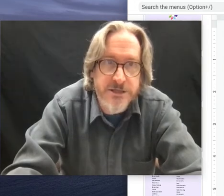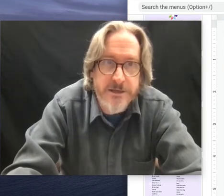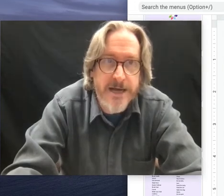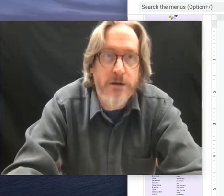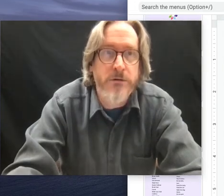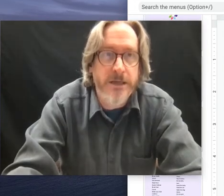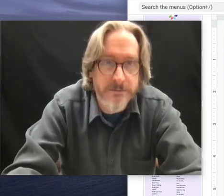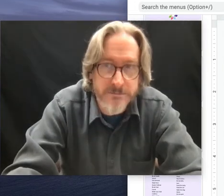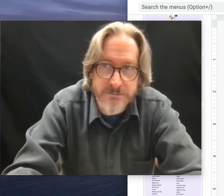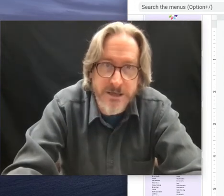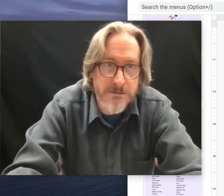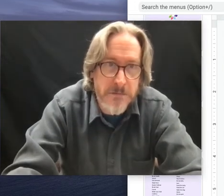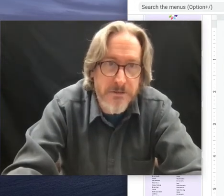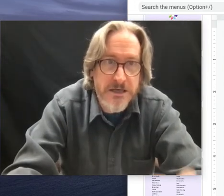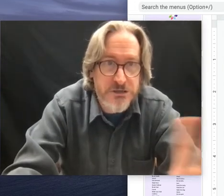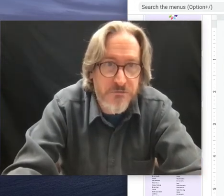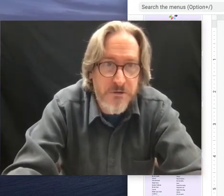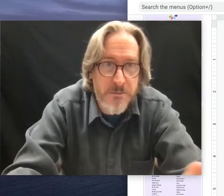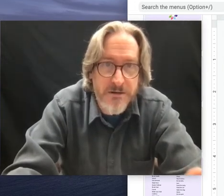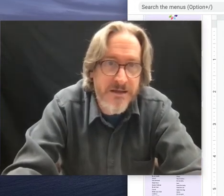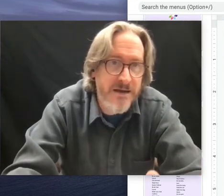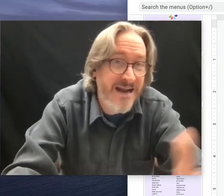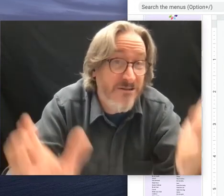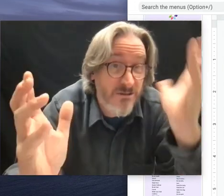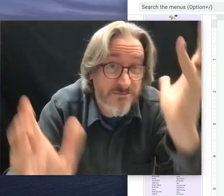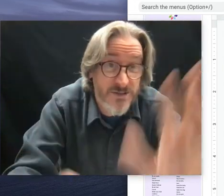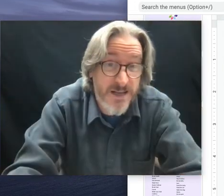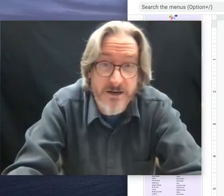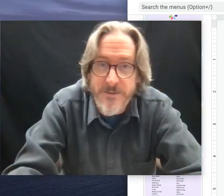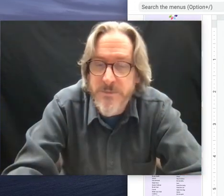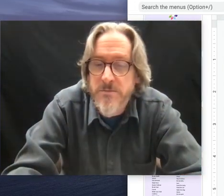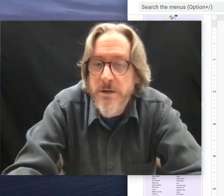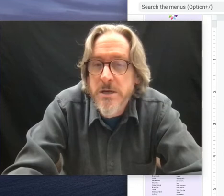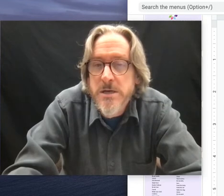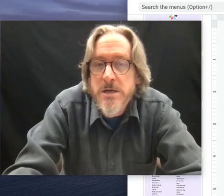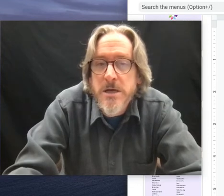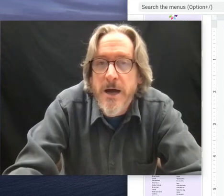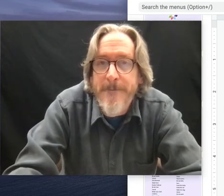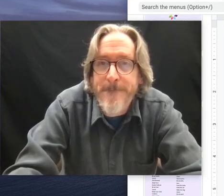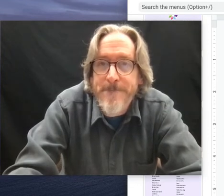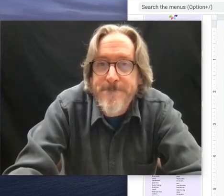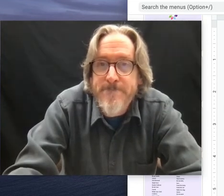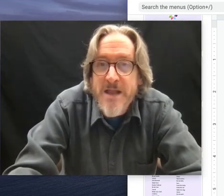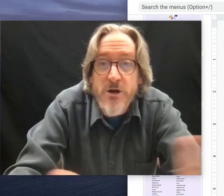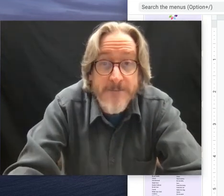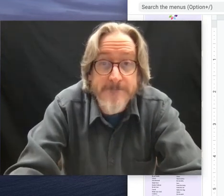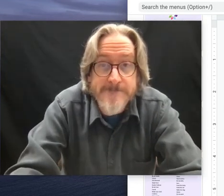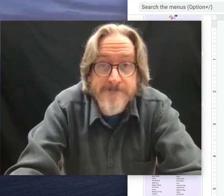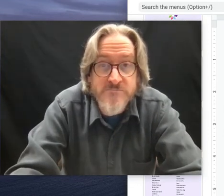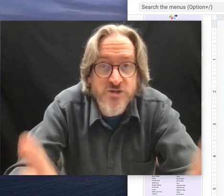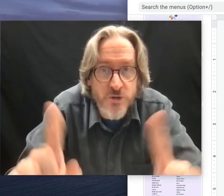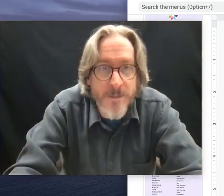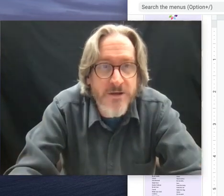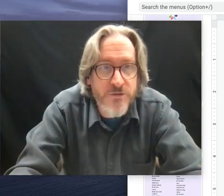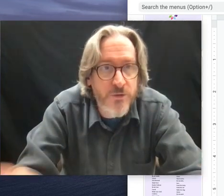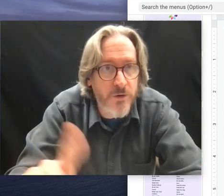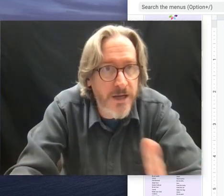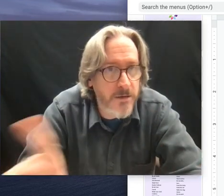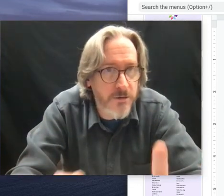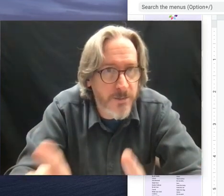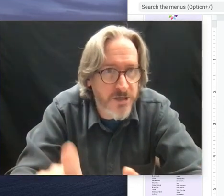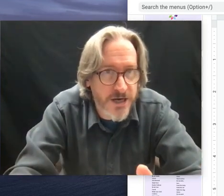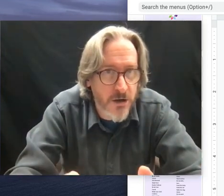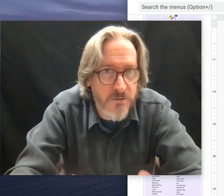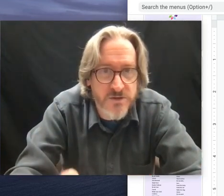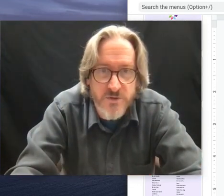he eats a coyote, and then he's good for a month. I don't know. Just making it up. Okay. So go back through